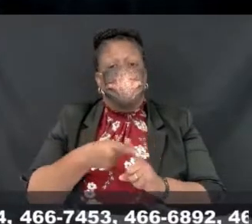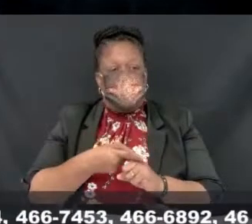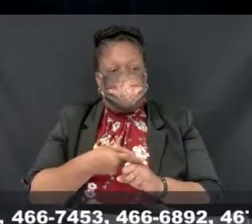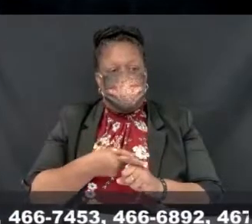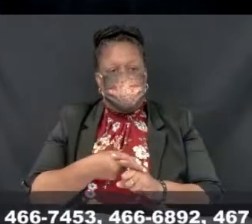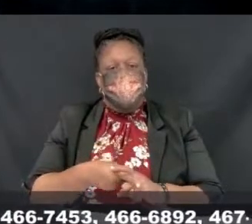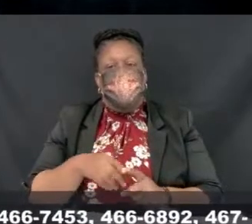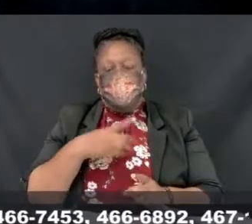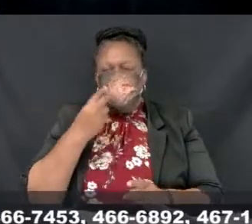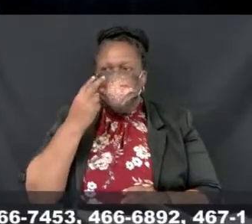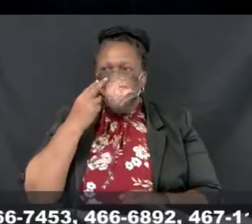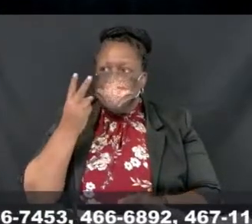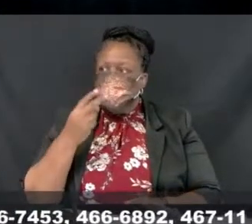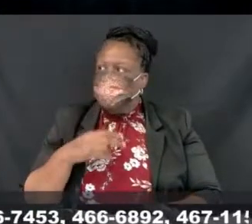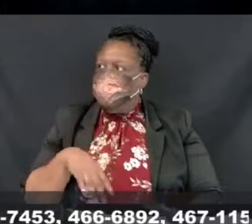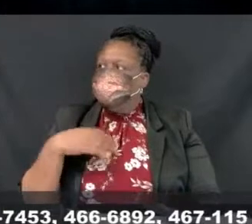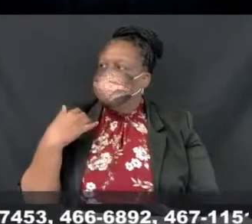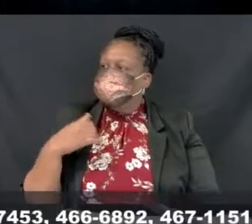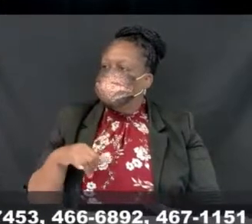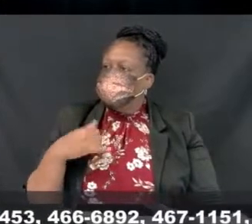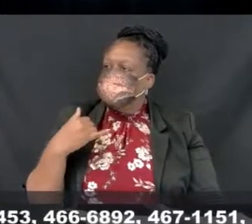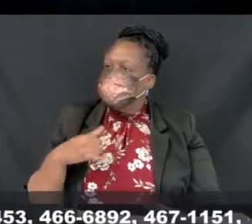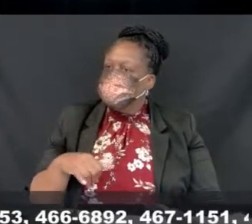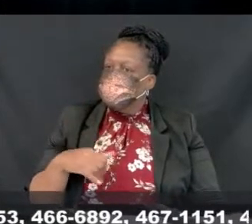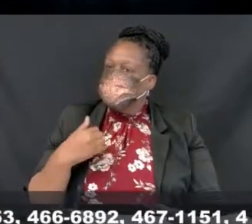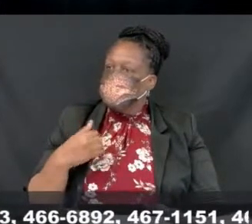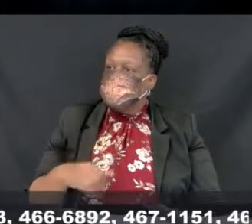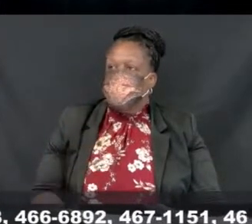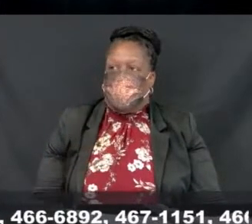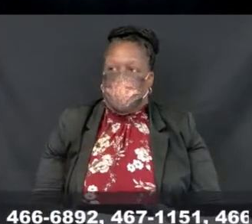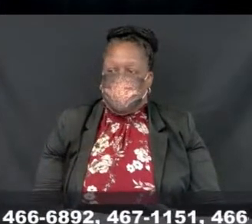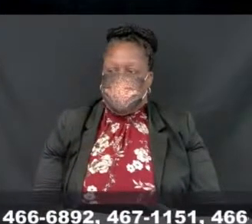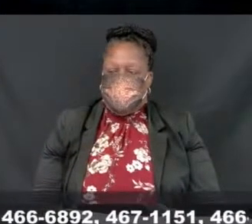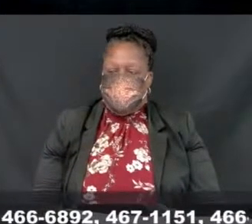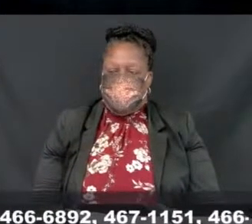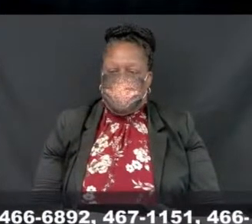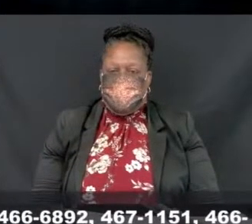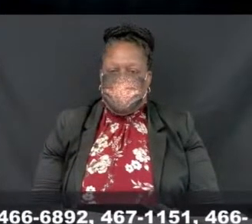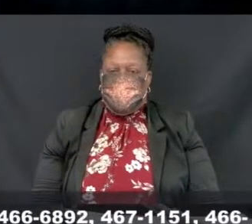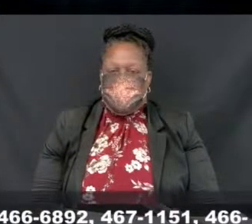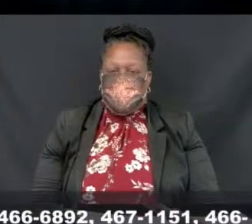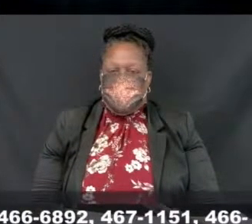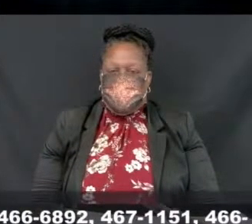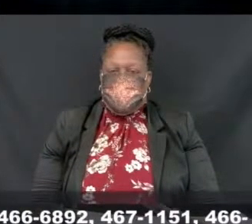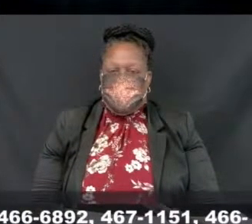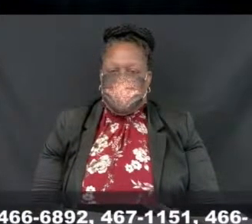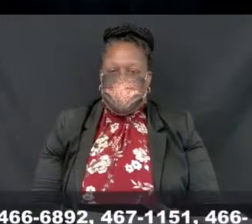we saw what happened with the art of society approach. I don't know if you all recall